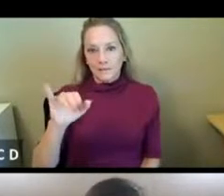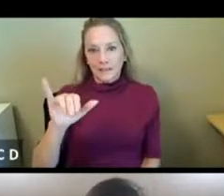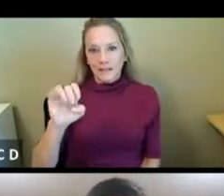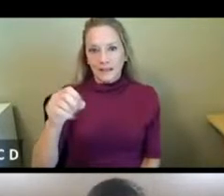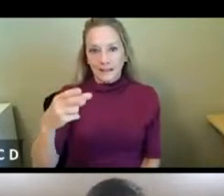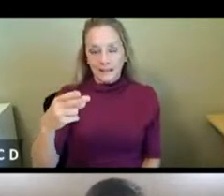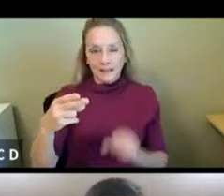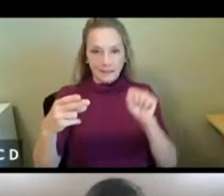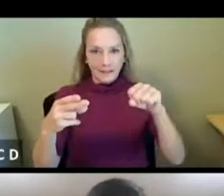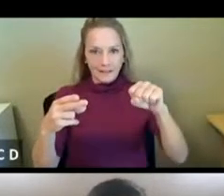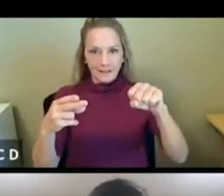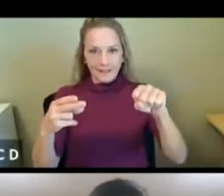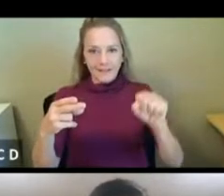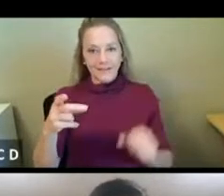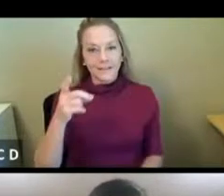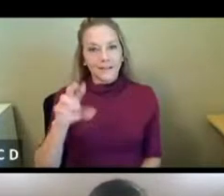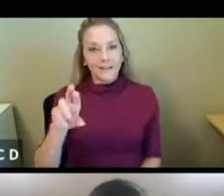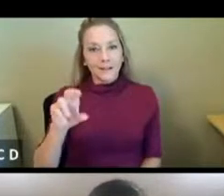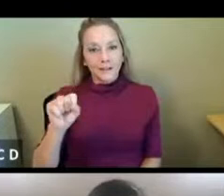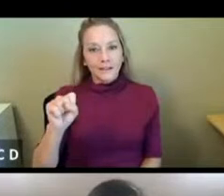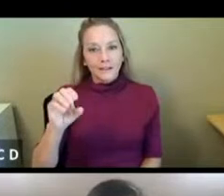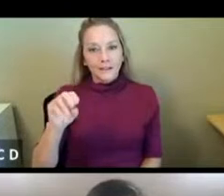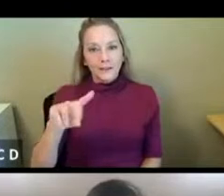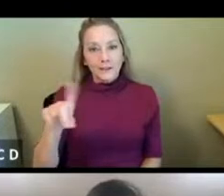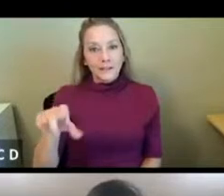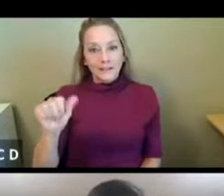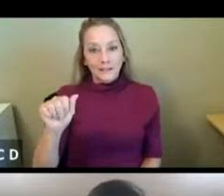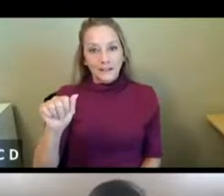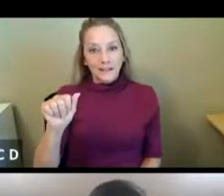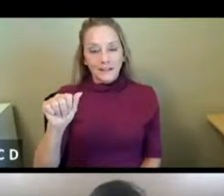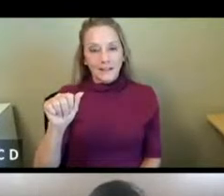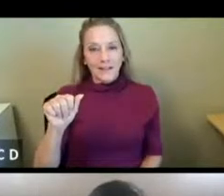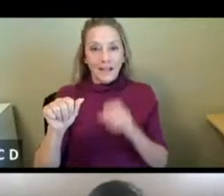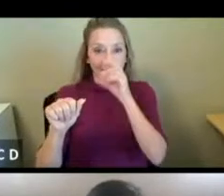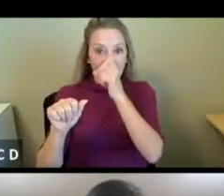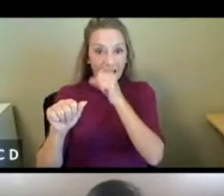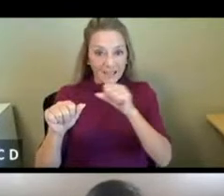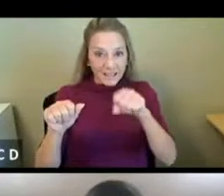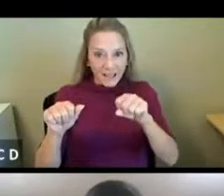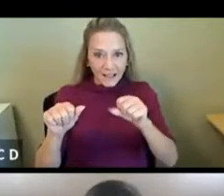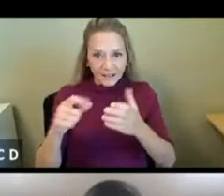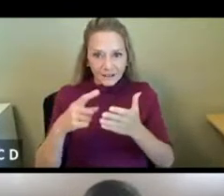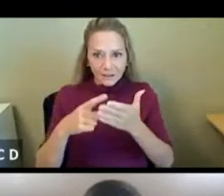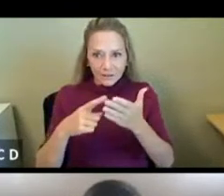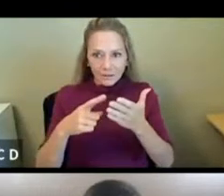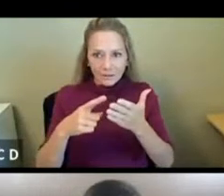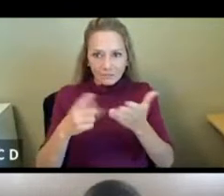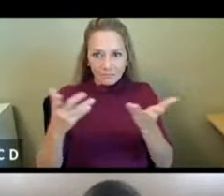yes. Dr. Sousa, I guess yes. I'm not sure if I should abstain.